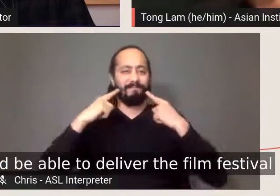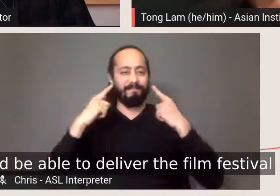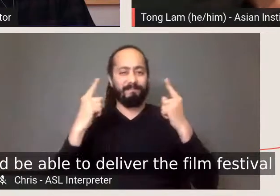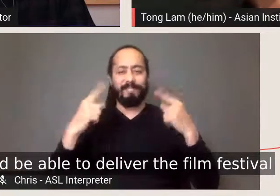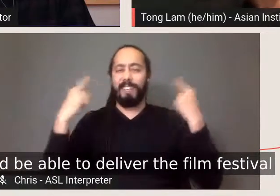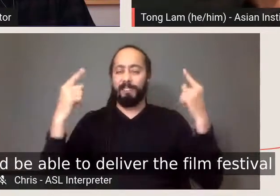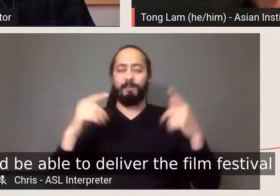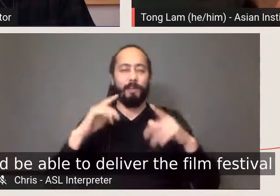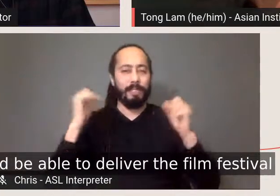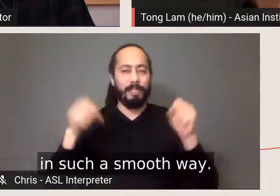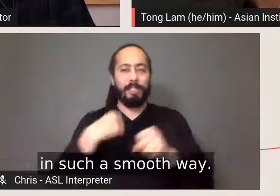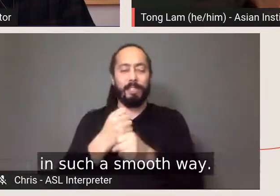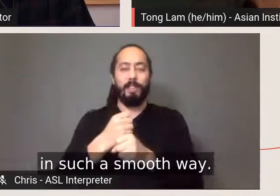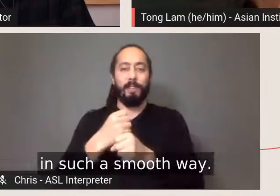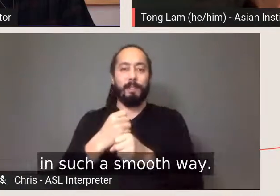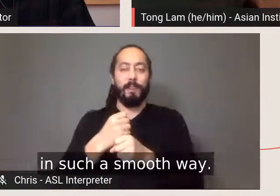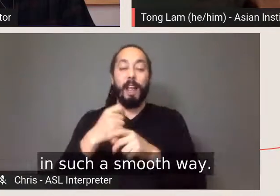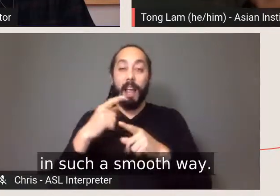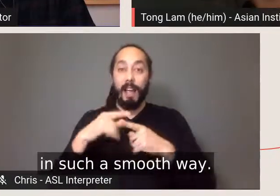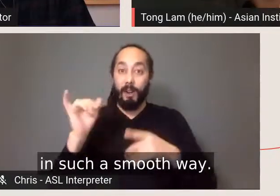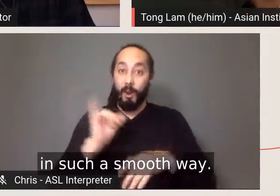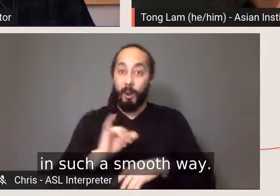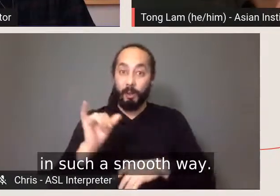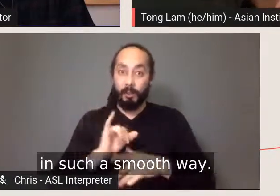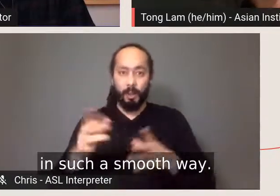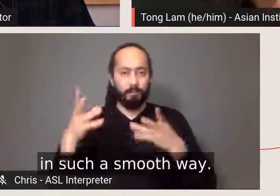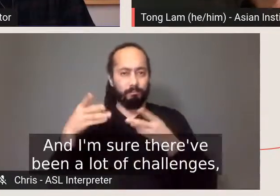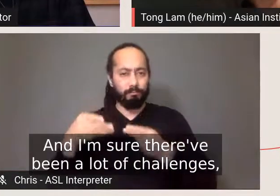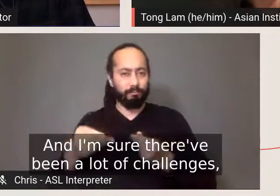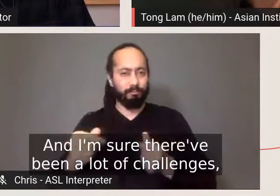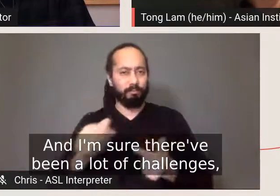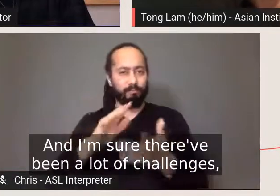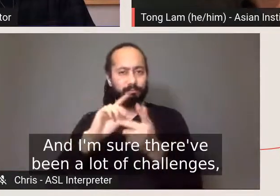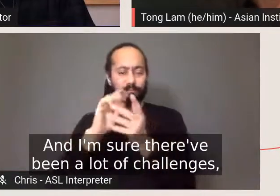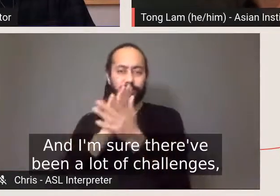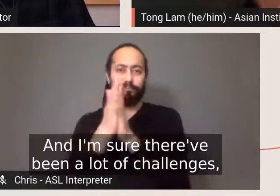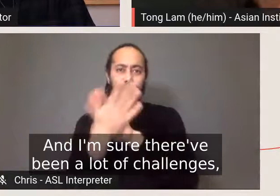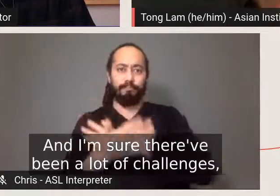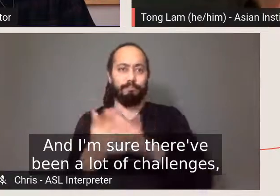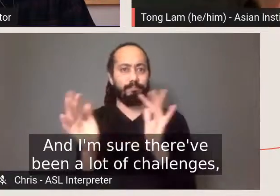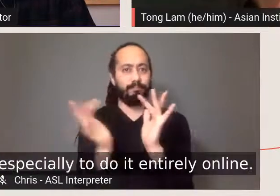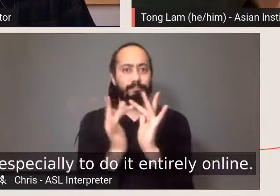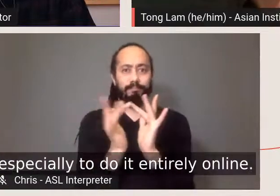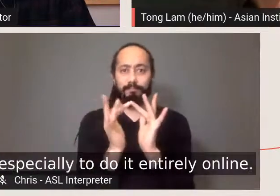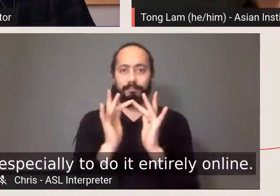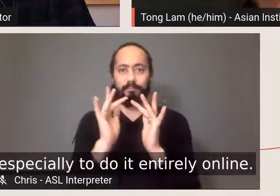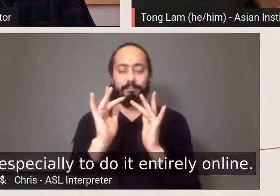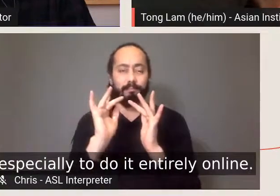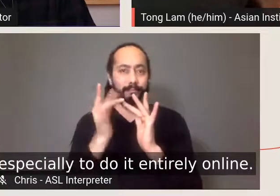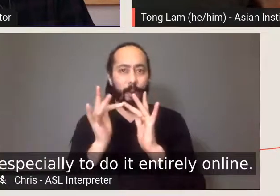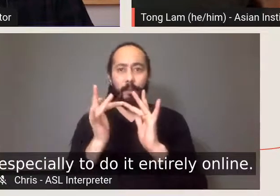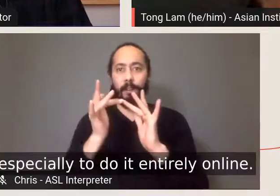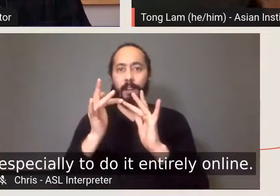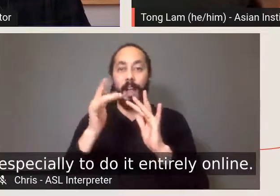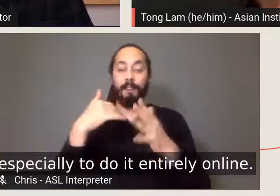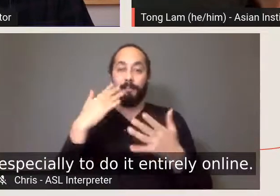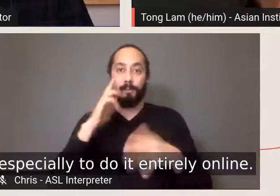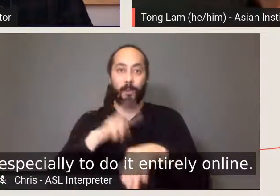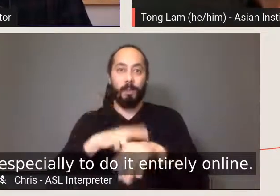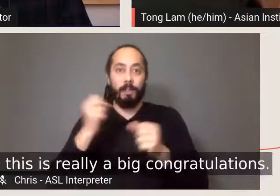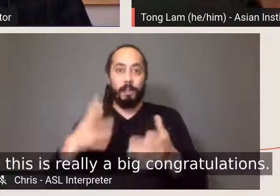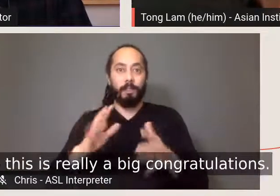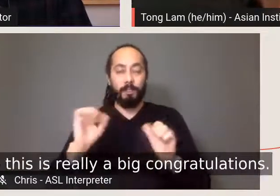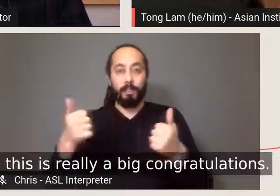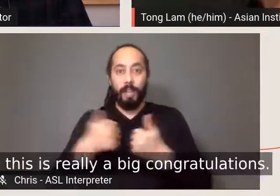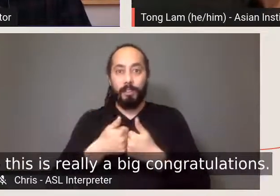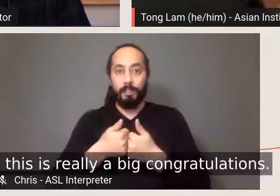the film festival in such a smooth way. And I'm sure there have been a lot of challenges, especially to do it entirely